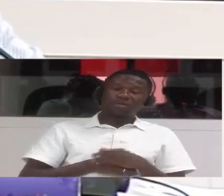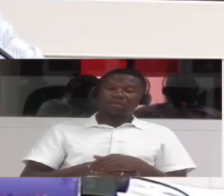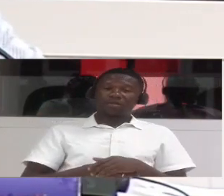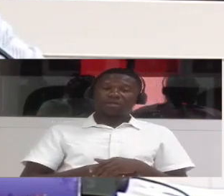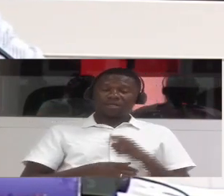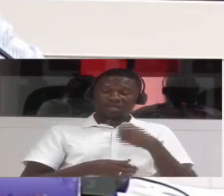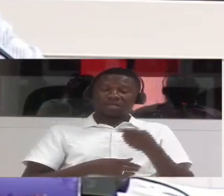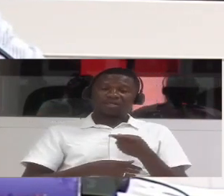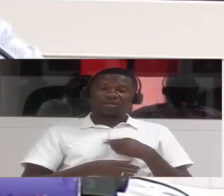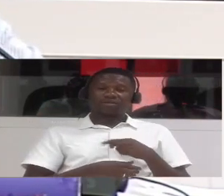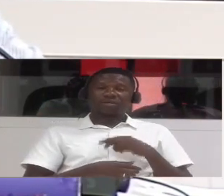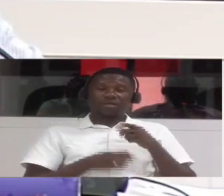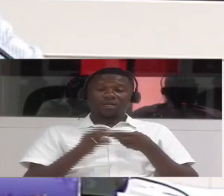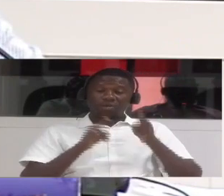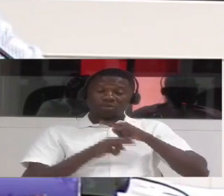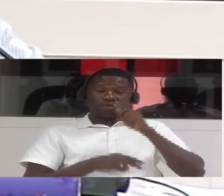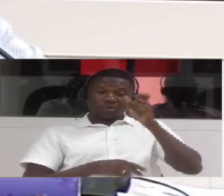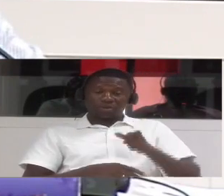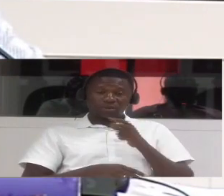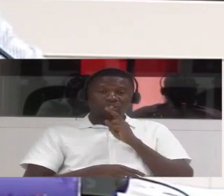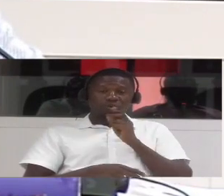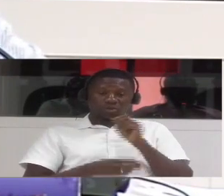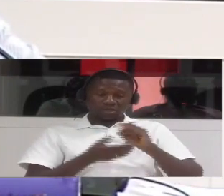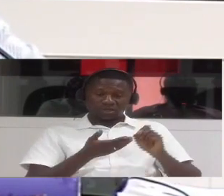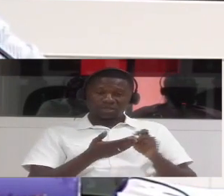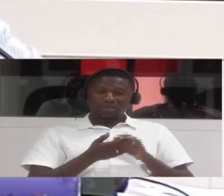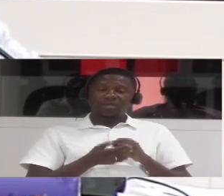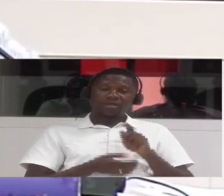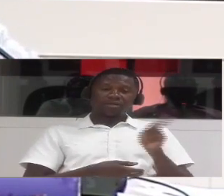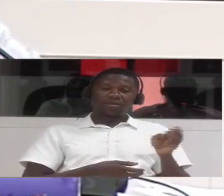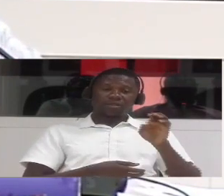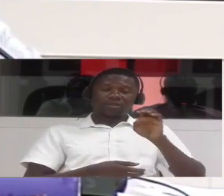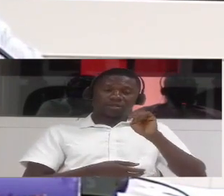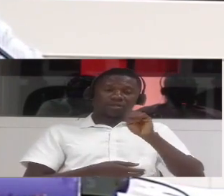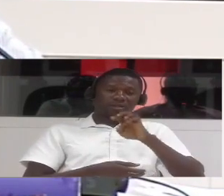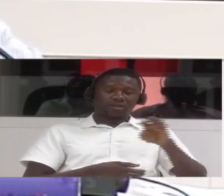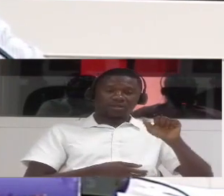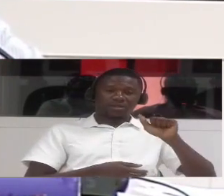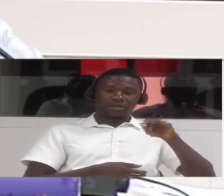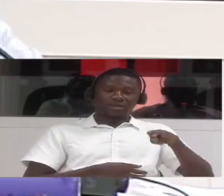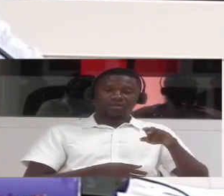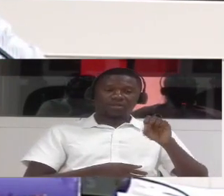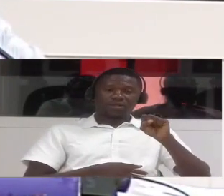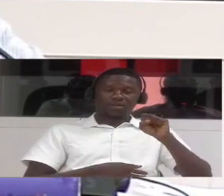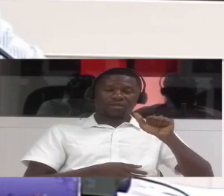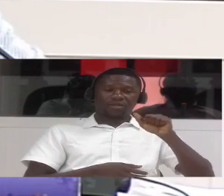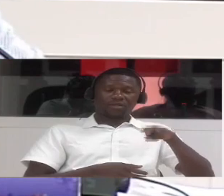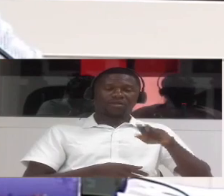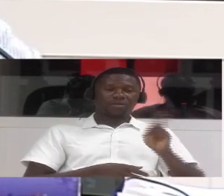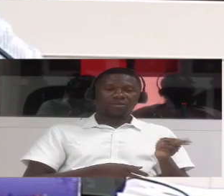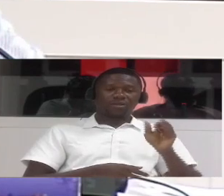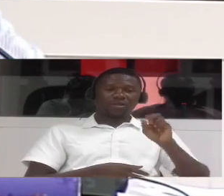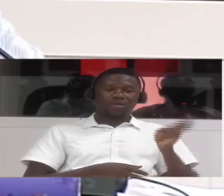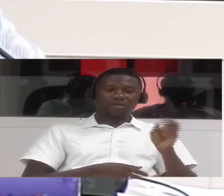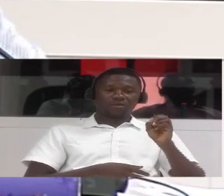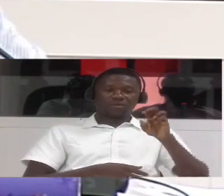one. Geran Sengo was arrested. And Demba Jao and Theophilus George were also arrested for that just for writing that a